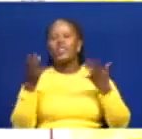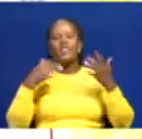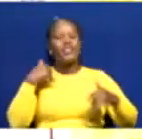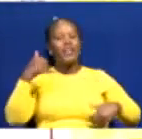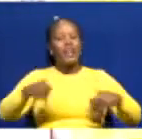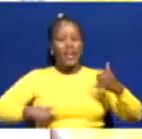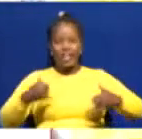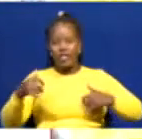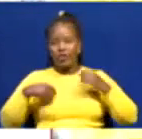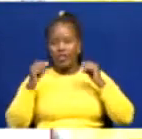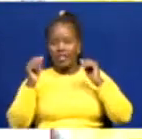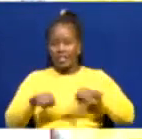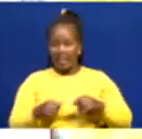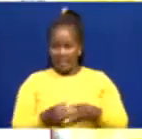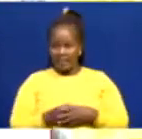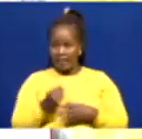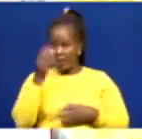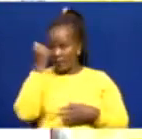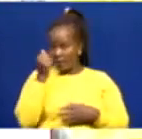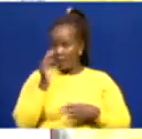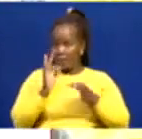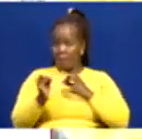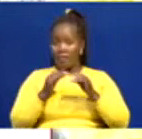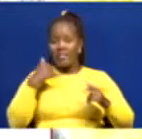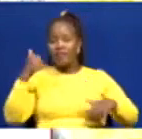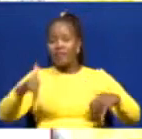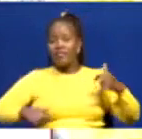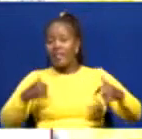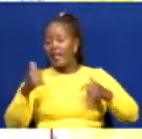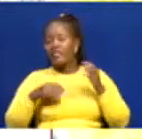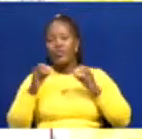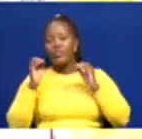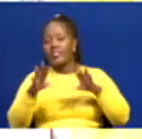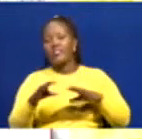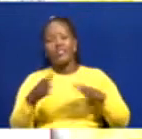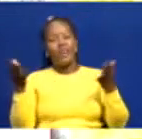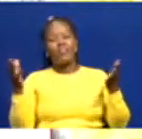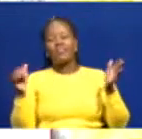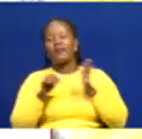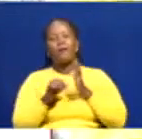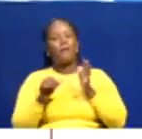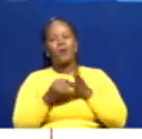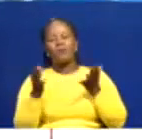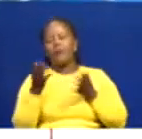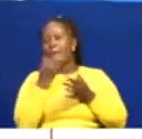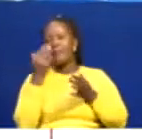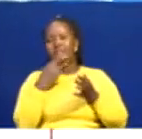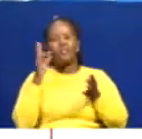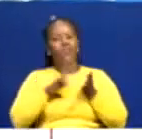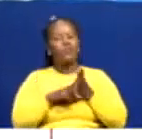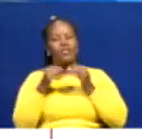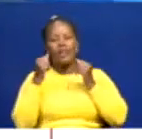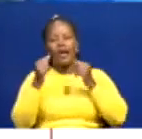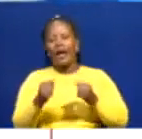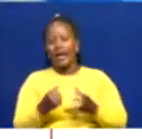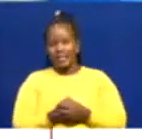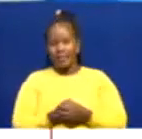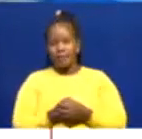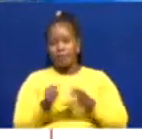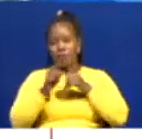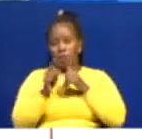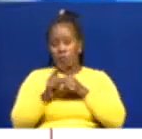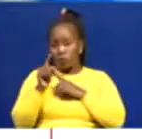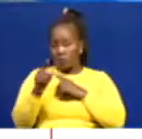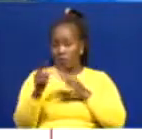marathon. You see, if you don't enjoy what you're doing, then you may not produce the best results. The organizers of the marathon revealed